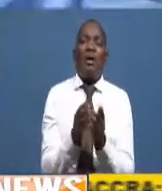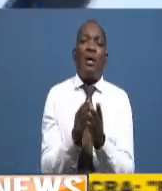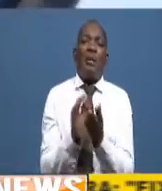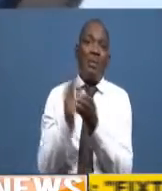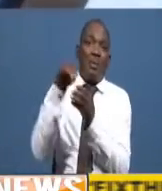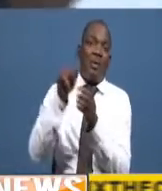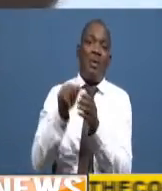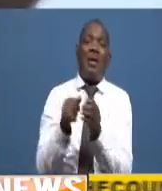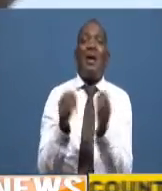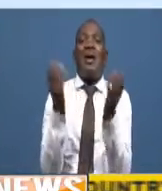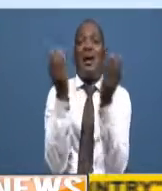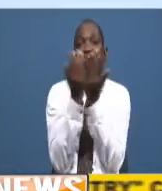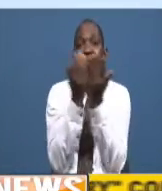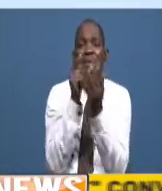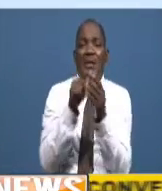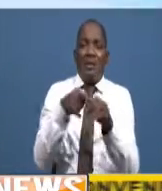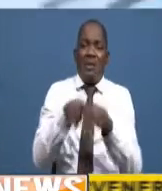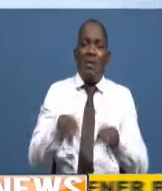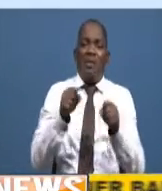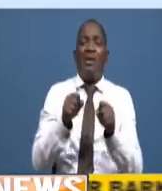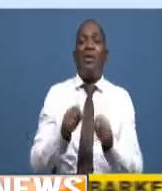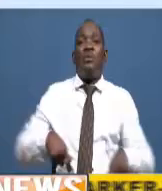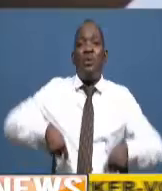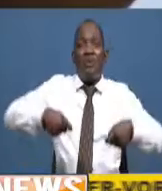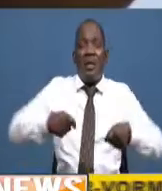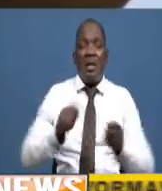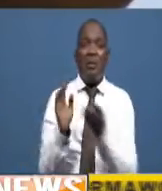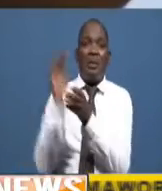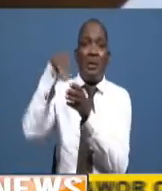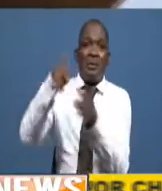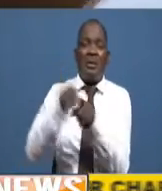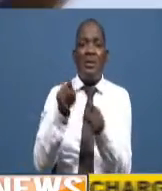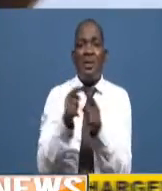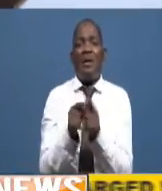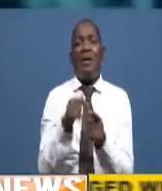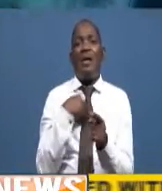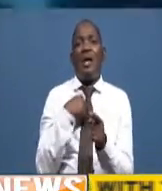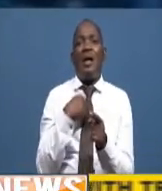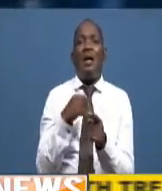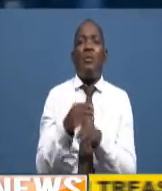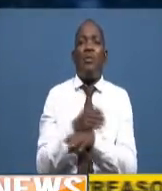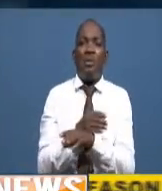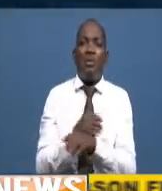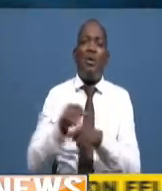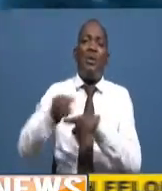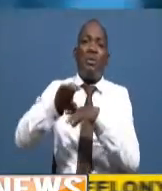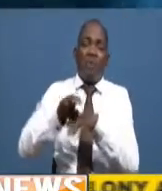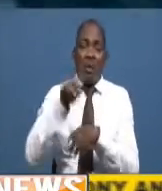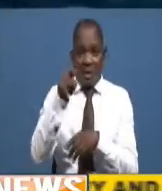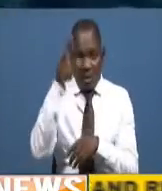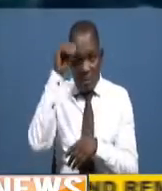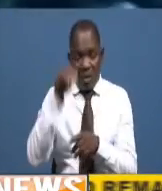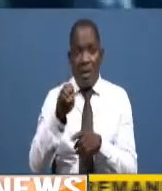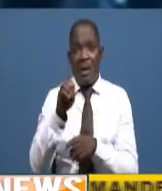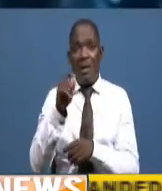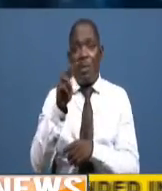has adopted a wheelchair basketball team and also a skills enhancement coach. Emmanuel